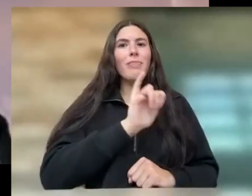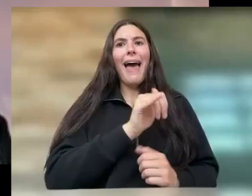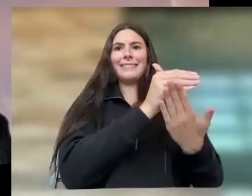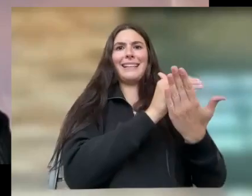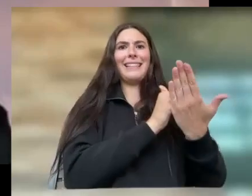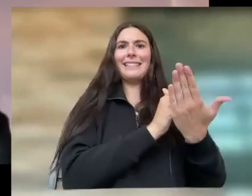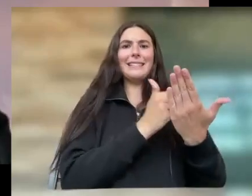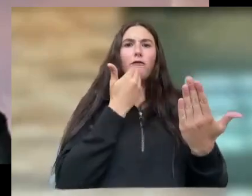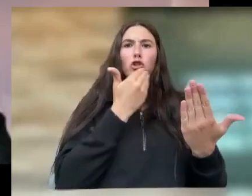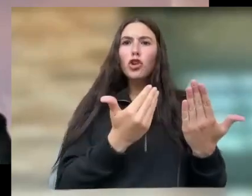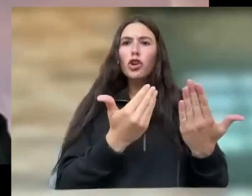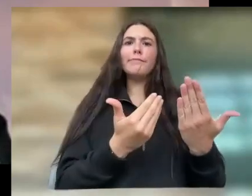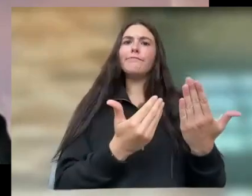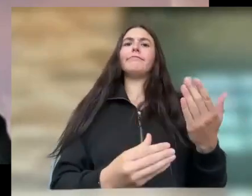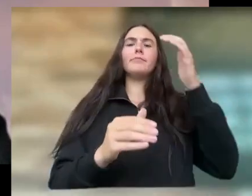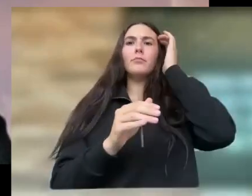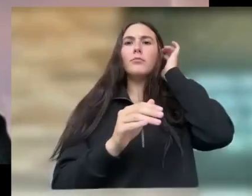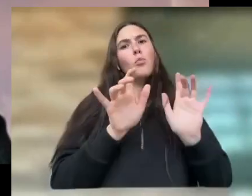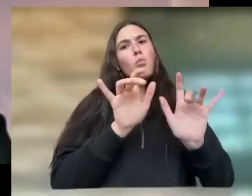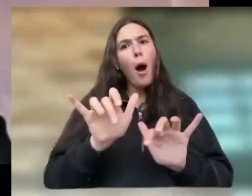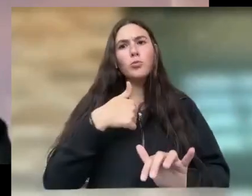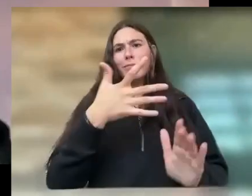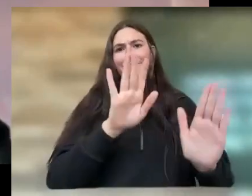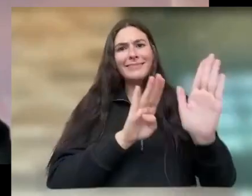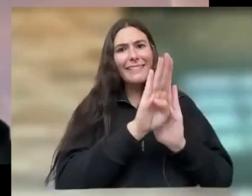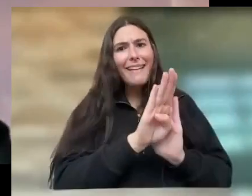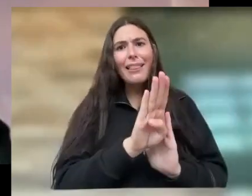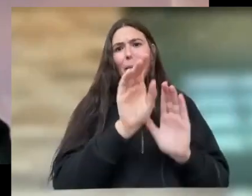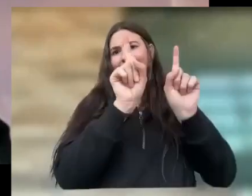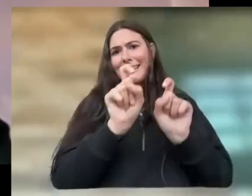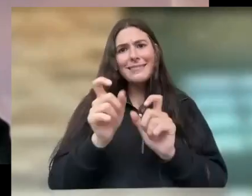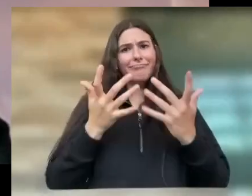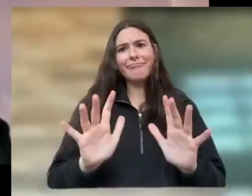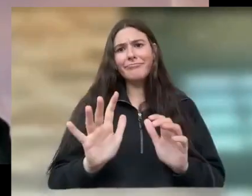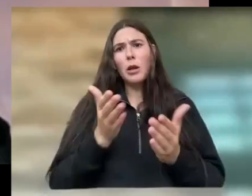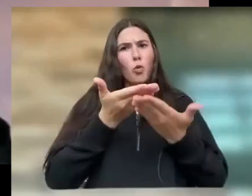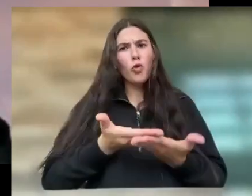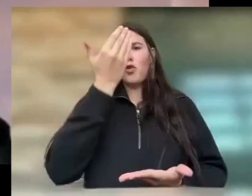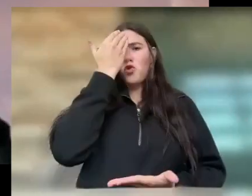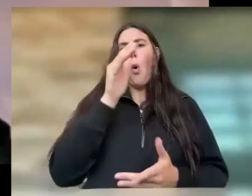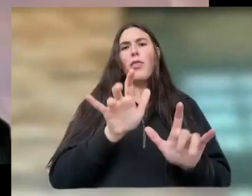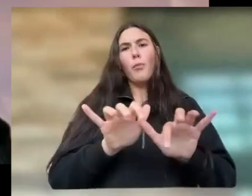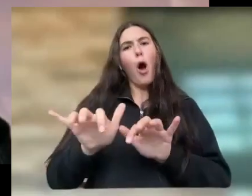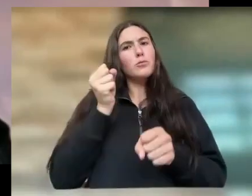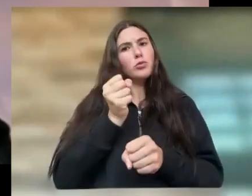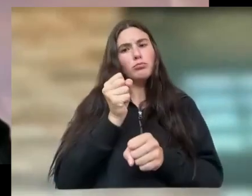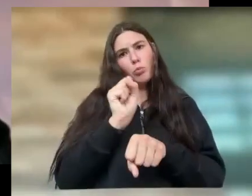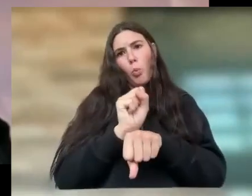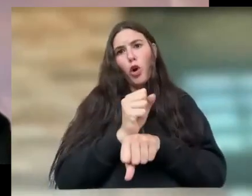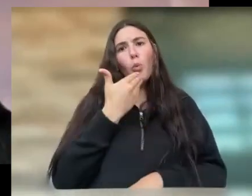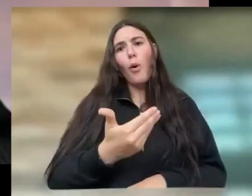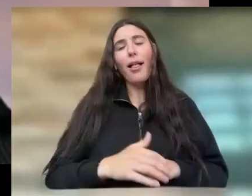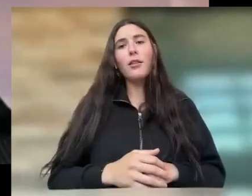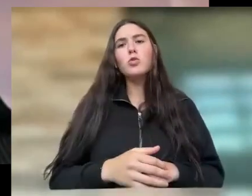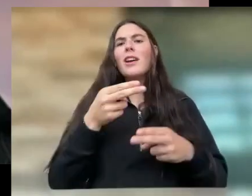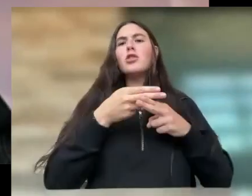prompts that we created, we developed, we tested, and we know they work. So here it is. It's called the